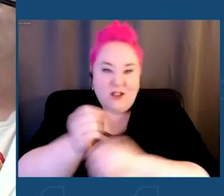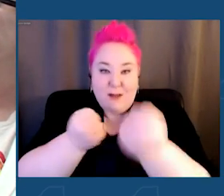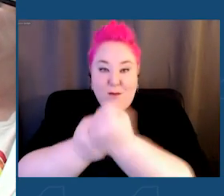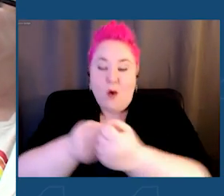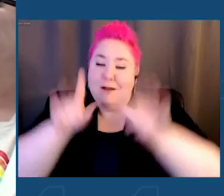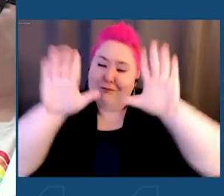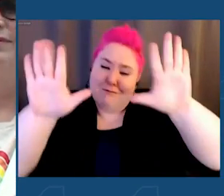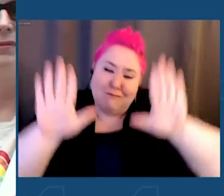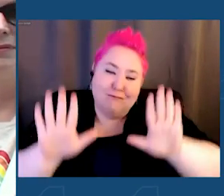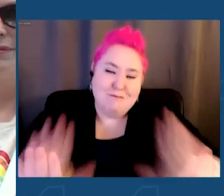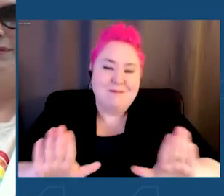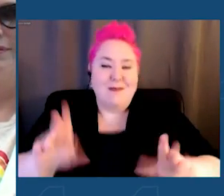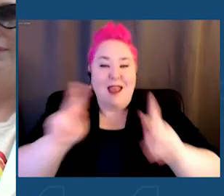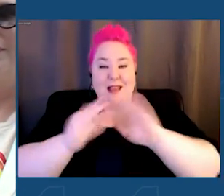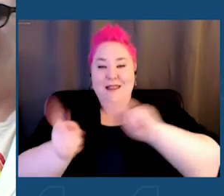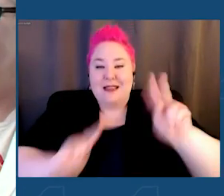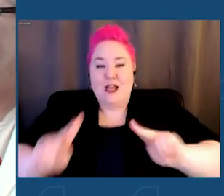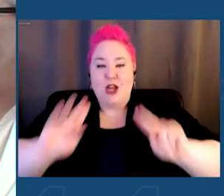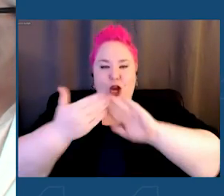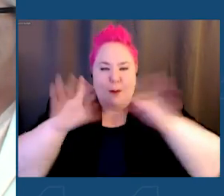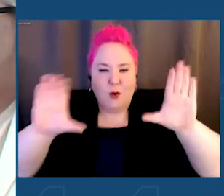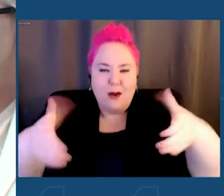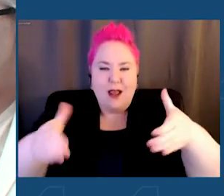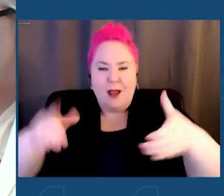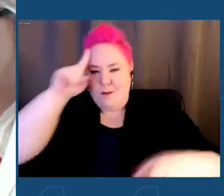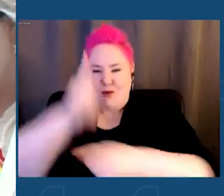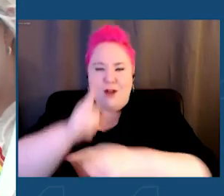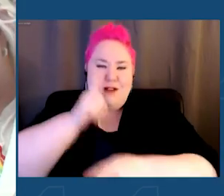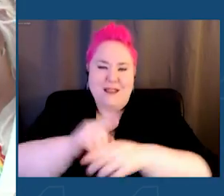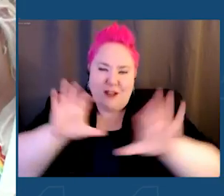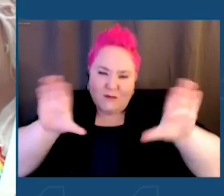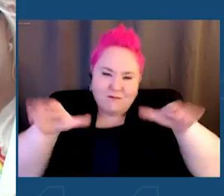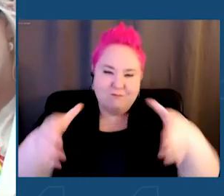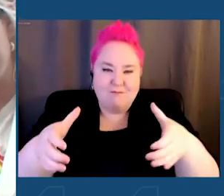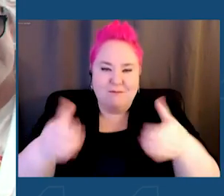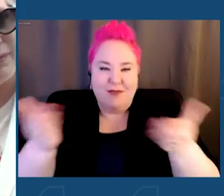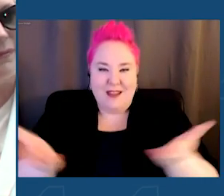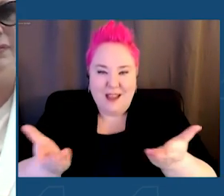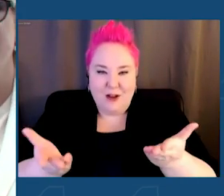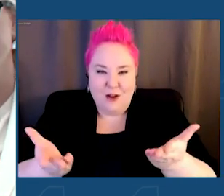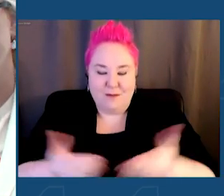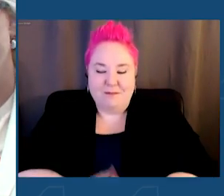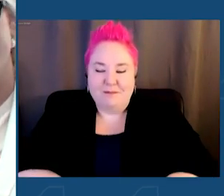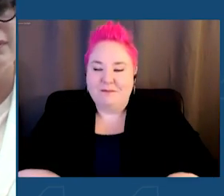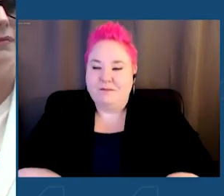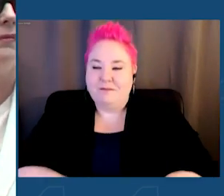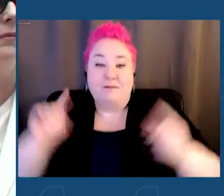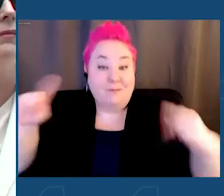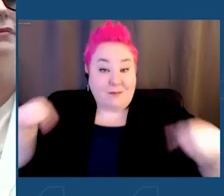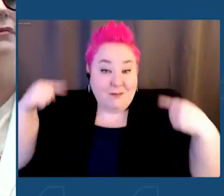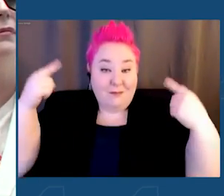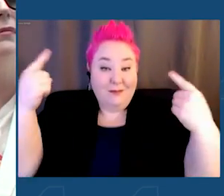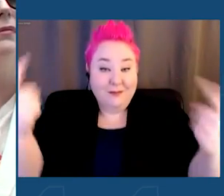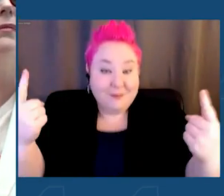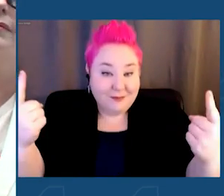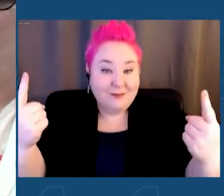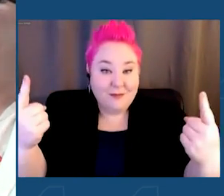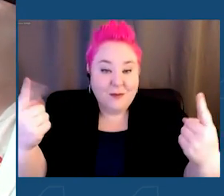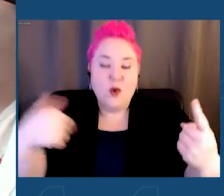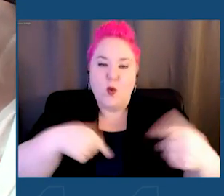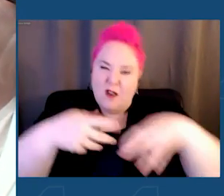our brothers and sisters here today. And so, throughout the past, we've had to march